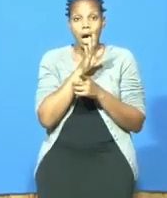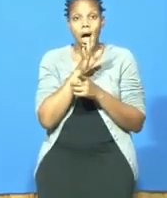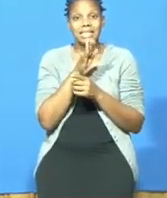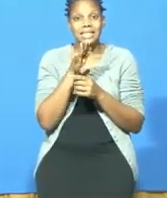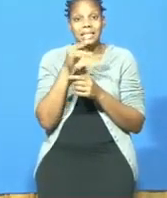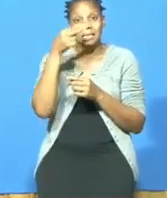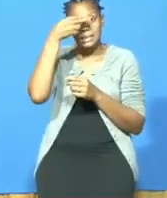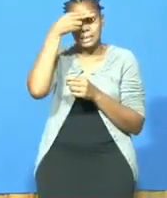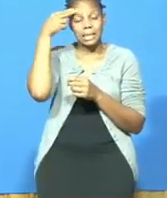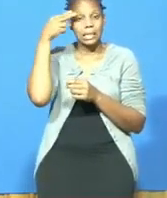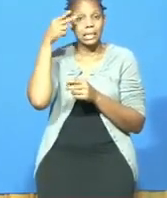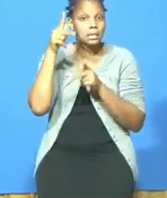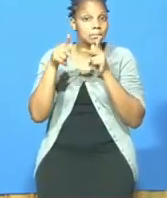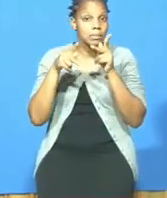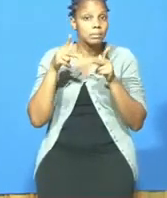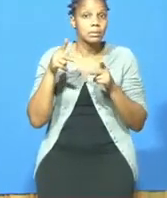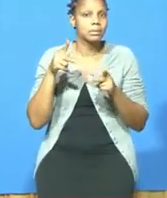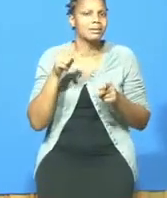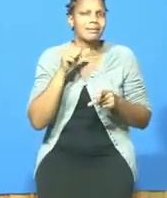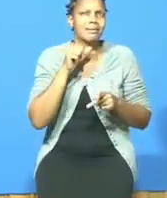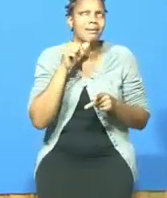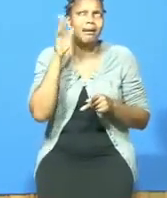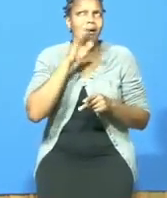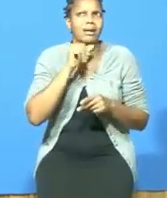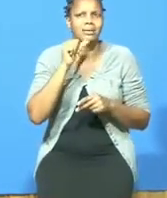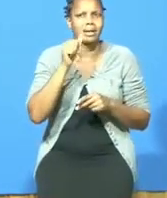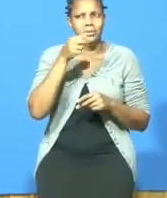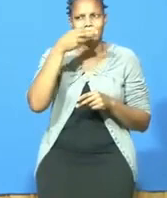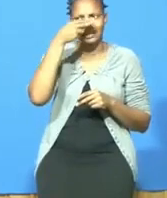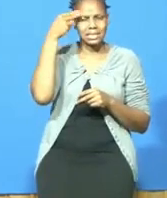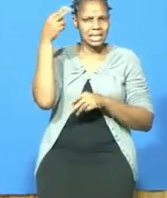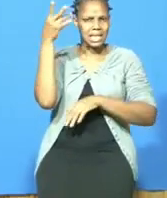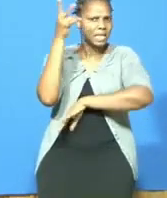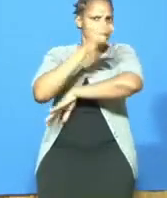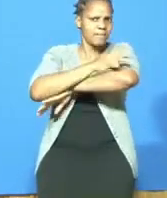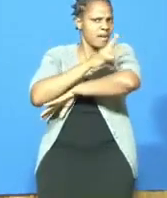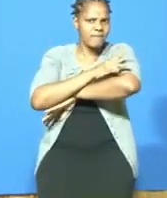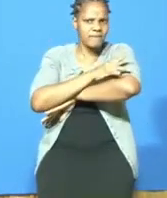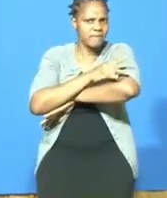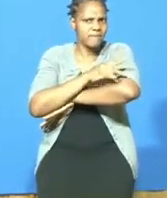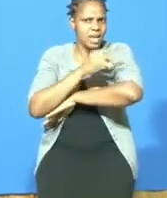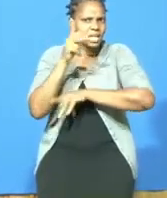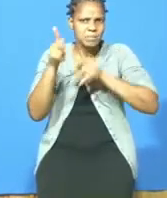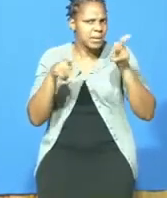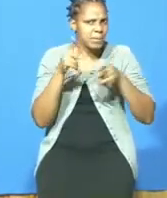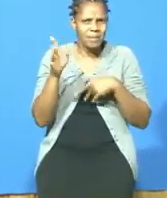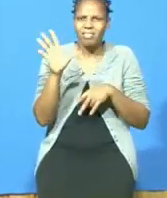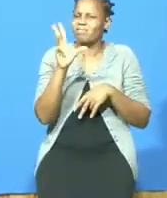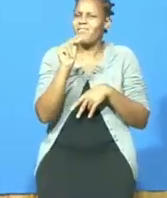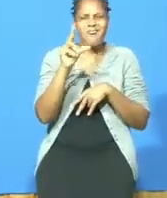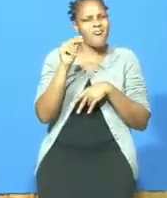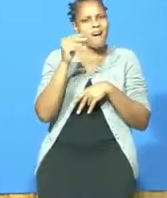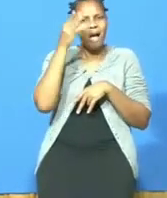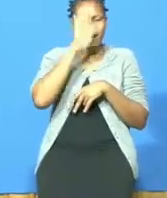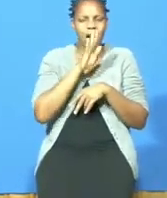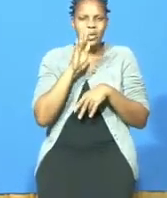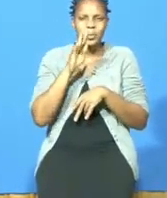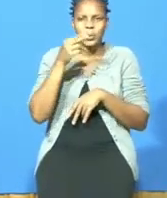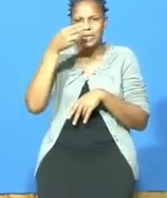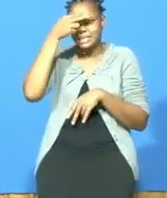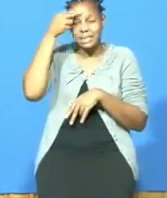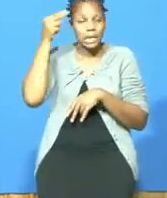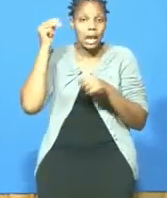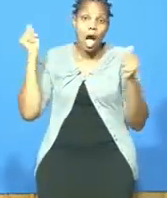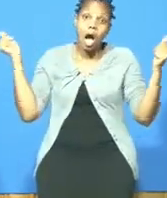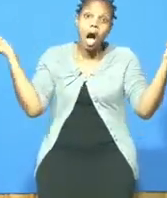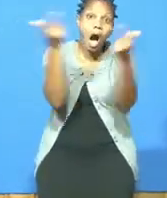people. God is not just sealing Seventh-day Adventists, but God is sealing all those who